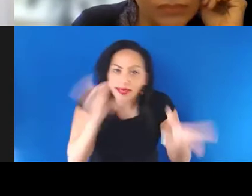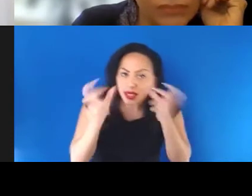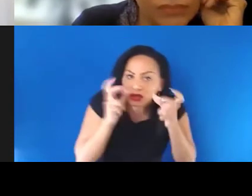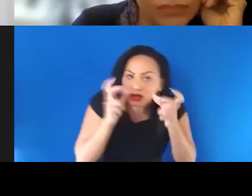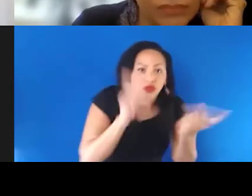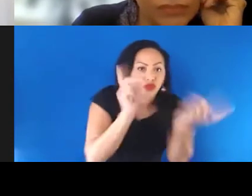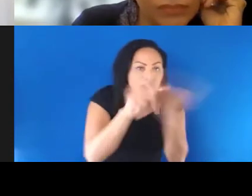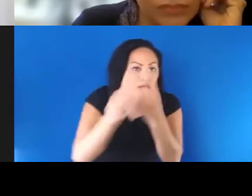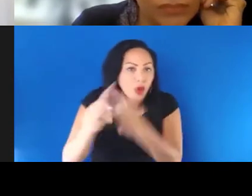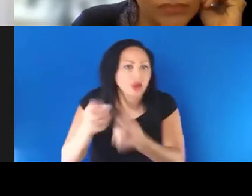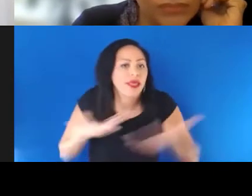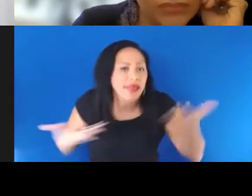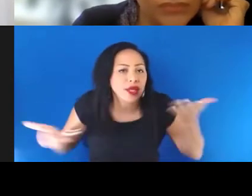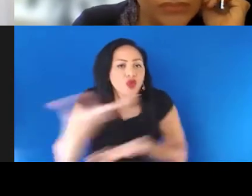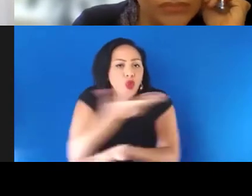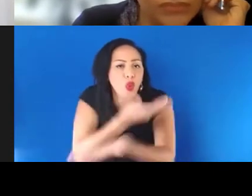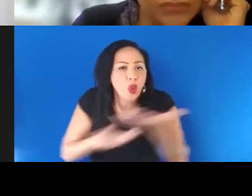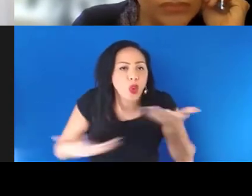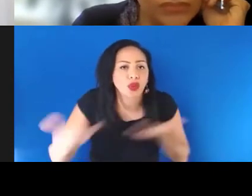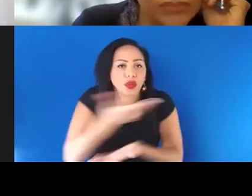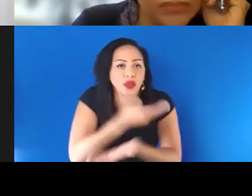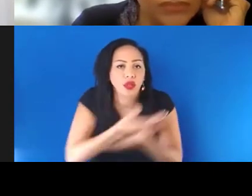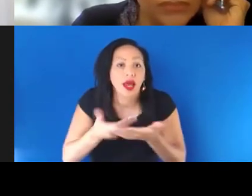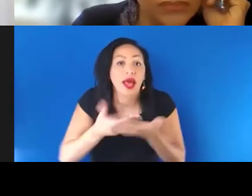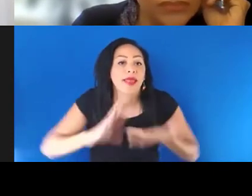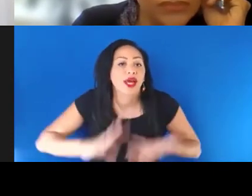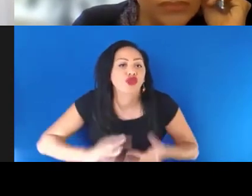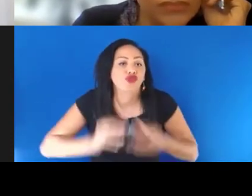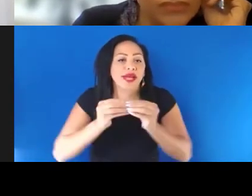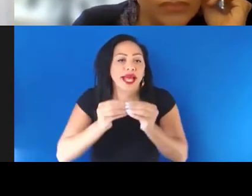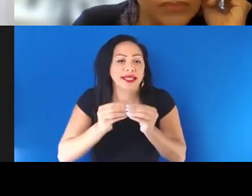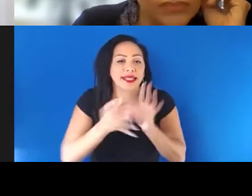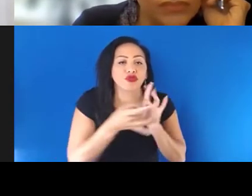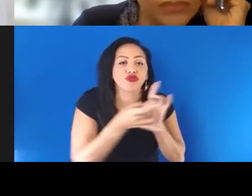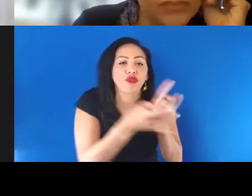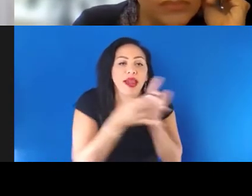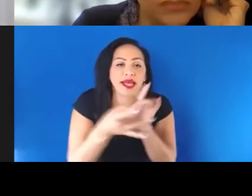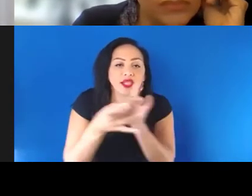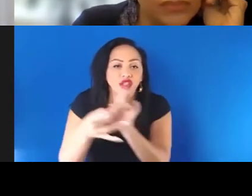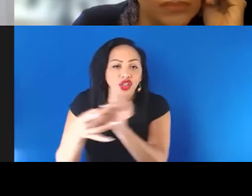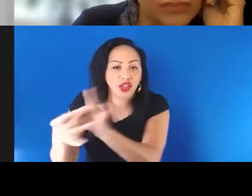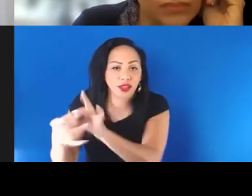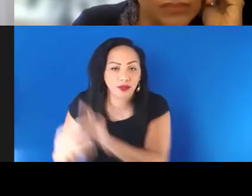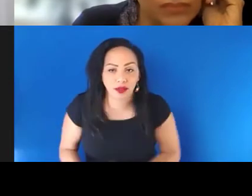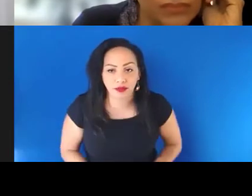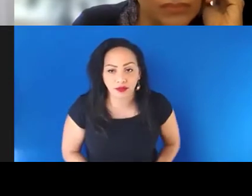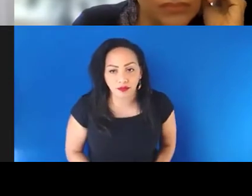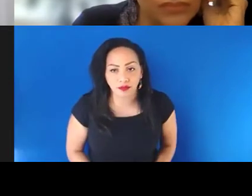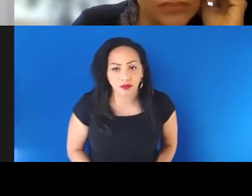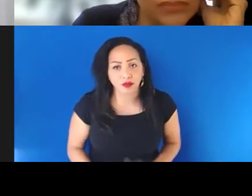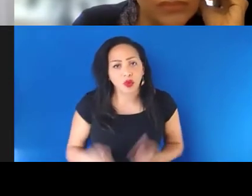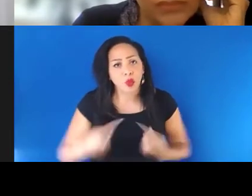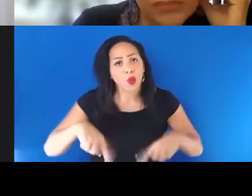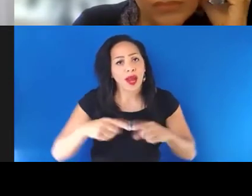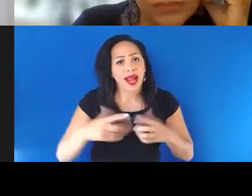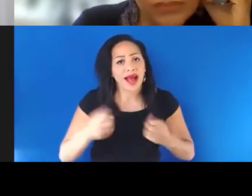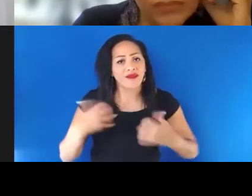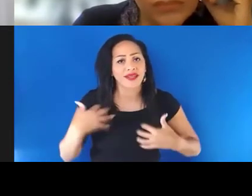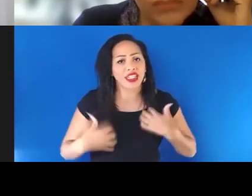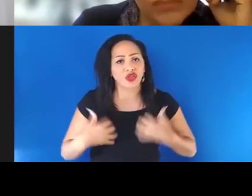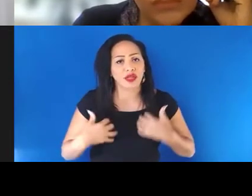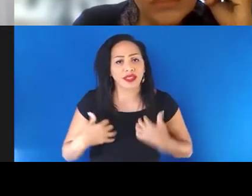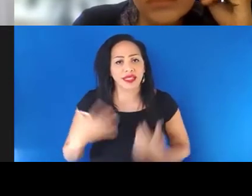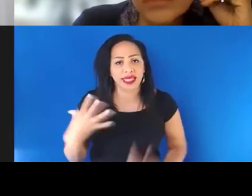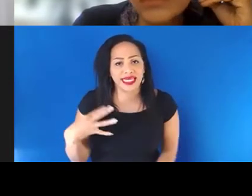talked to many more and created relationships. We have a very interesting symbol of